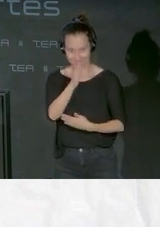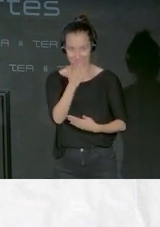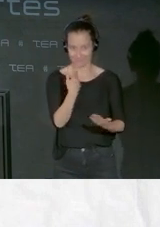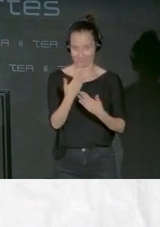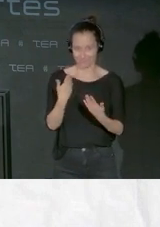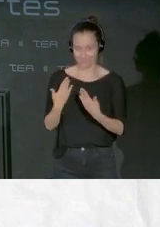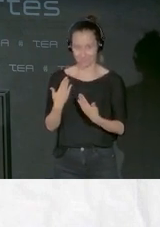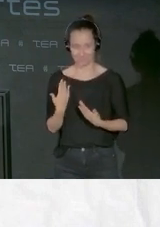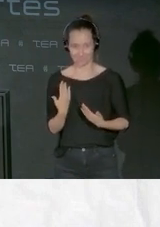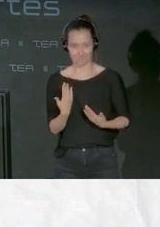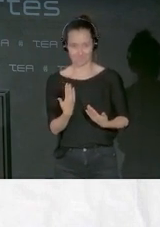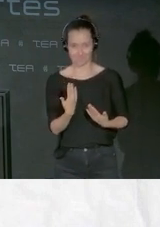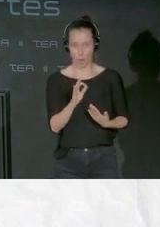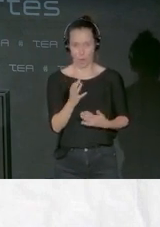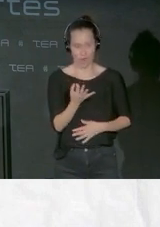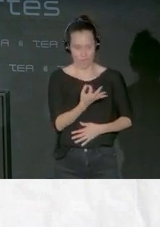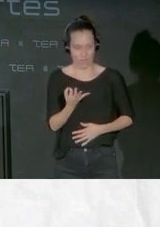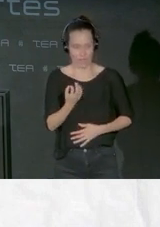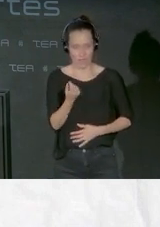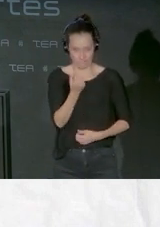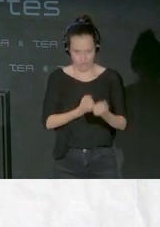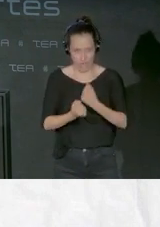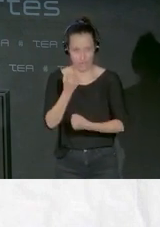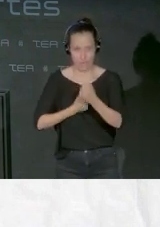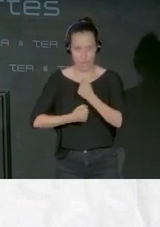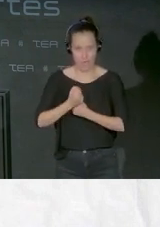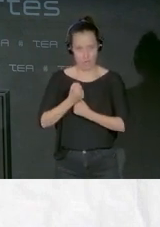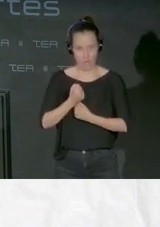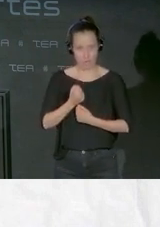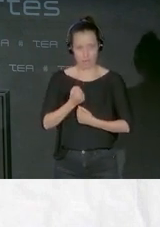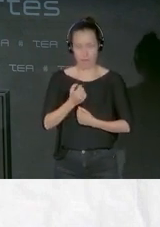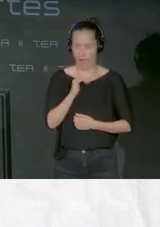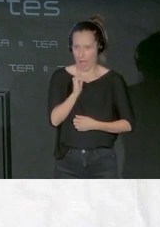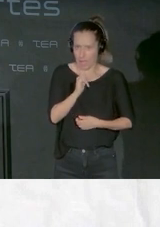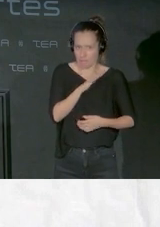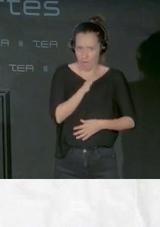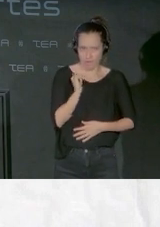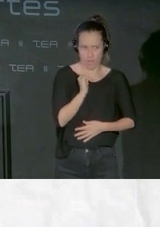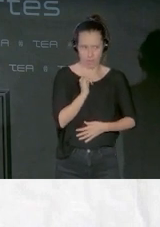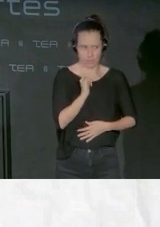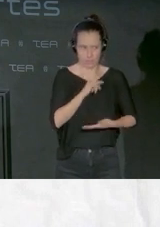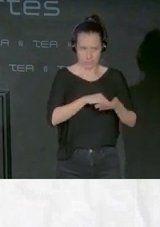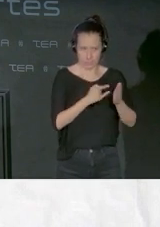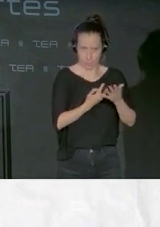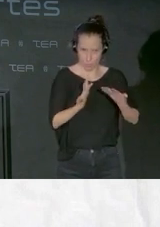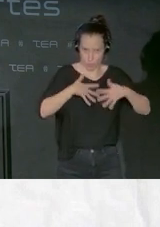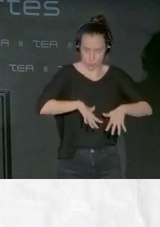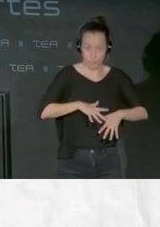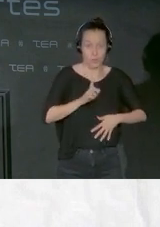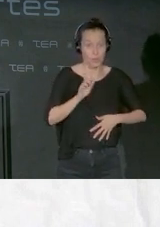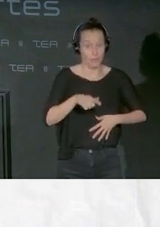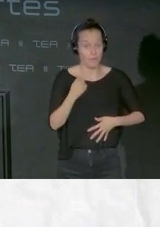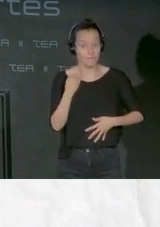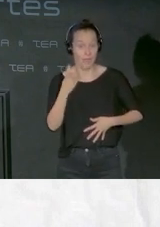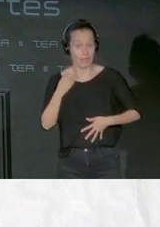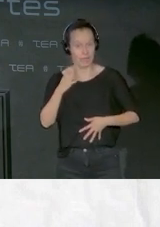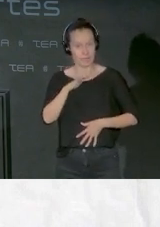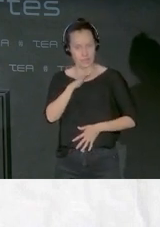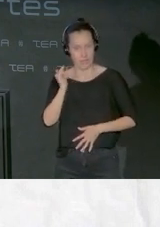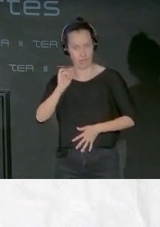we actually have got the technical skills we need, but these individuals don't have the soft skills that we need as a business, really. So